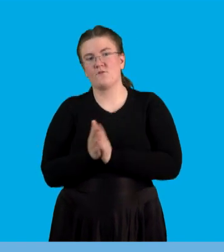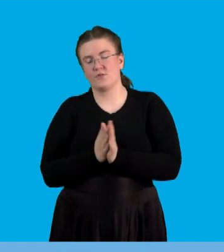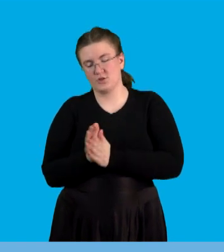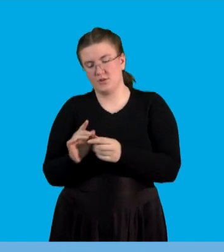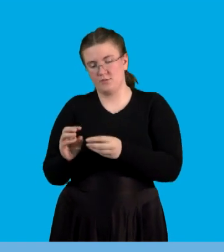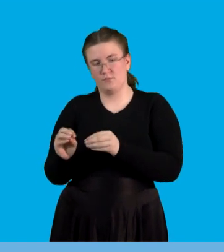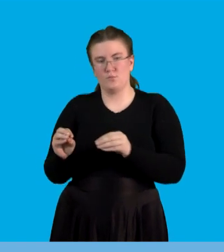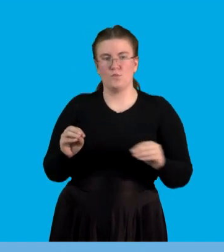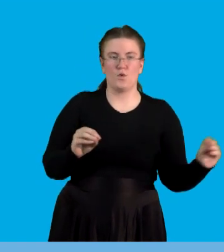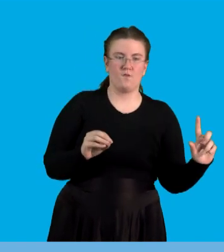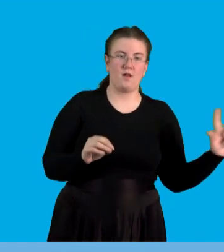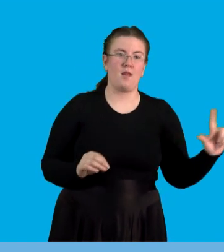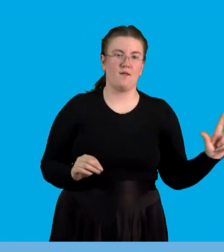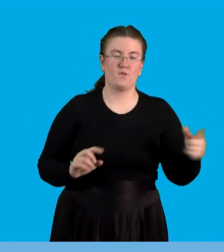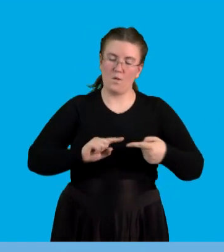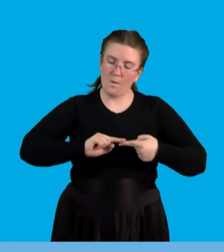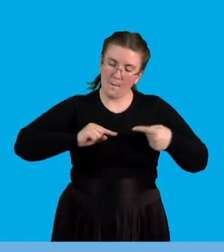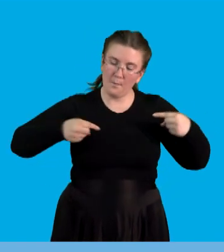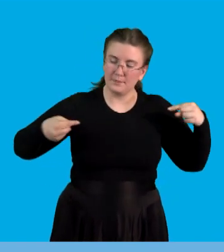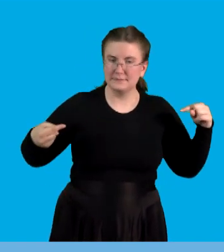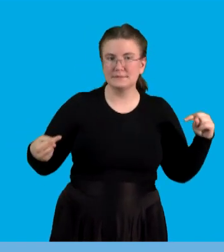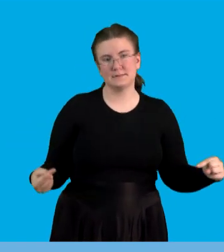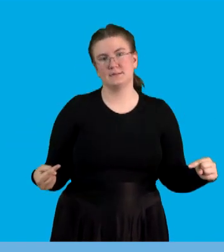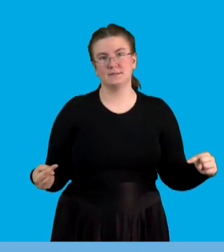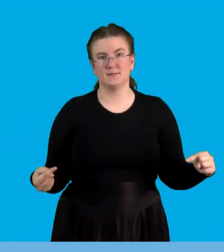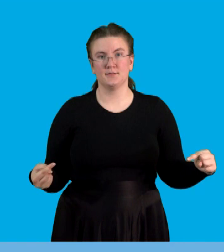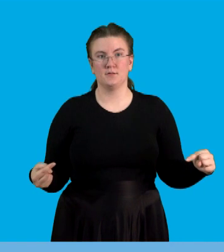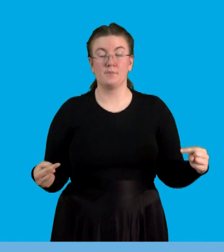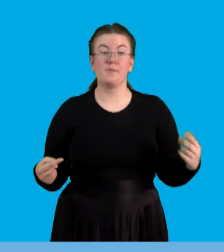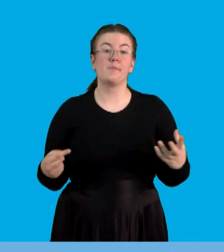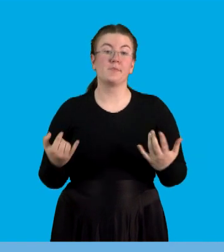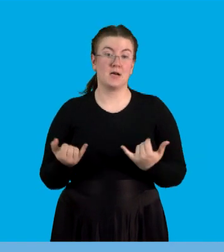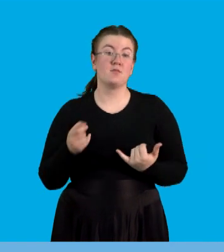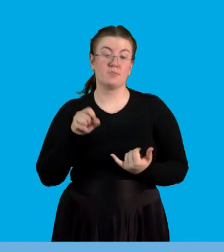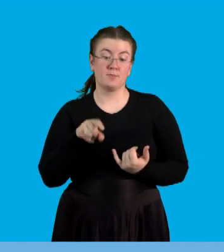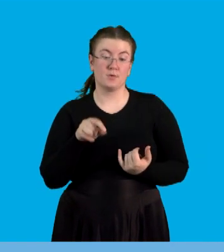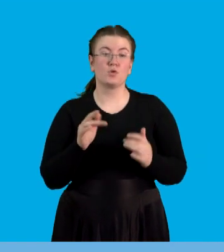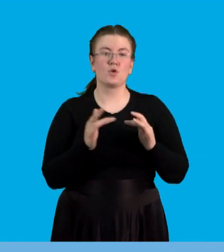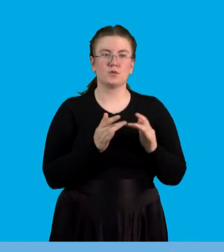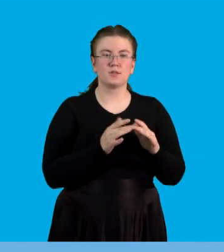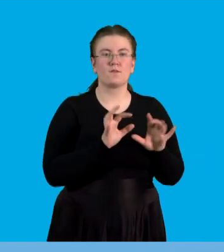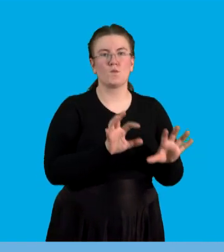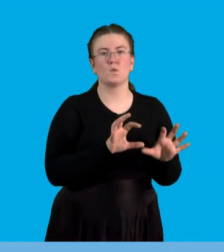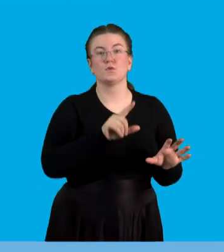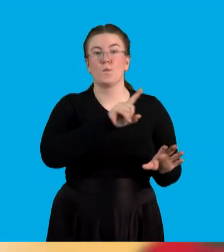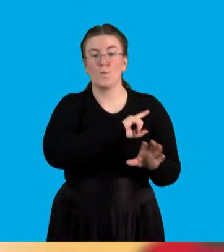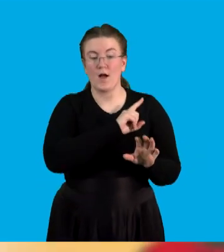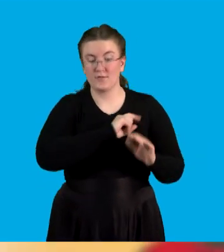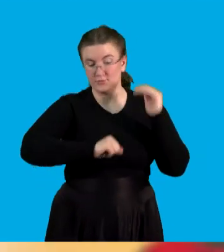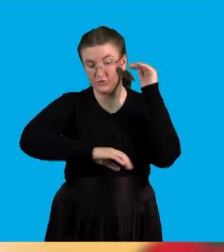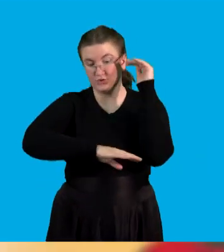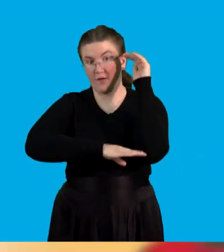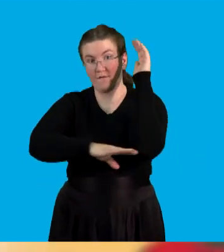going to be acting to the left-hand side, opposing the motion of that particular object. Now, this is a contact force because it is between